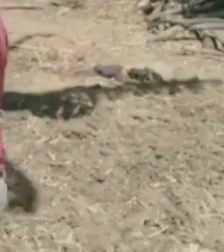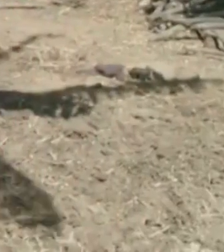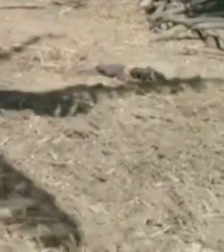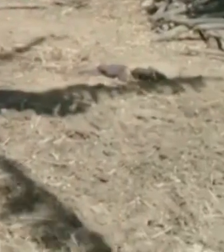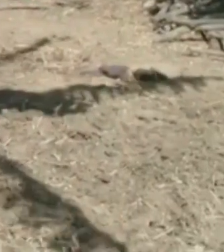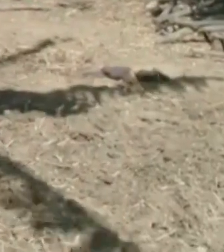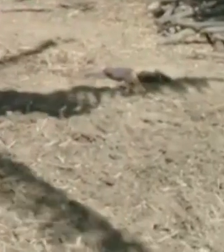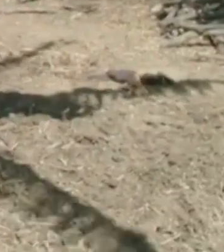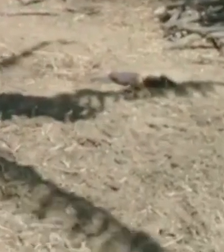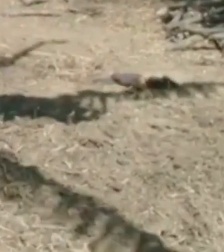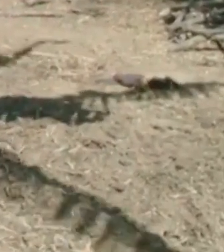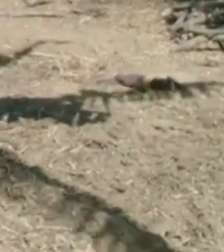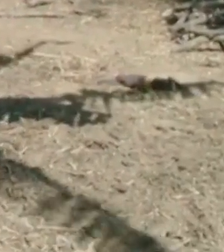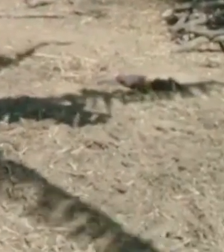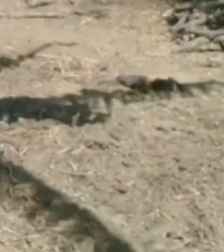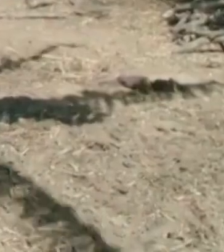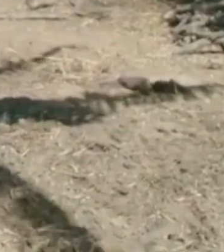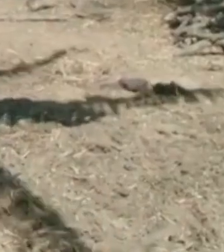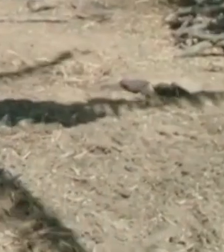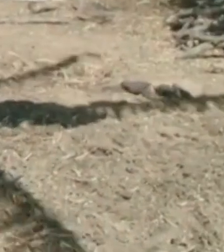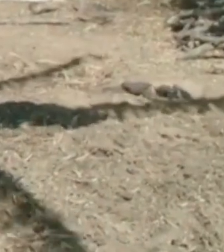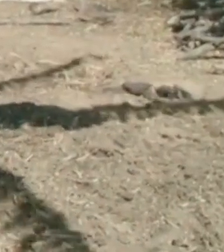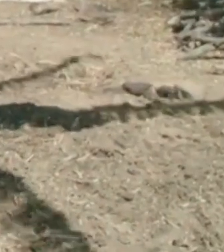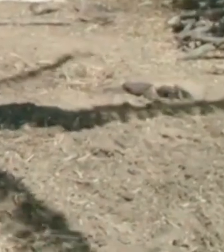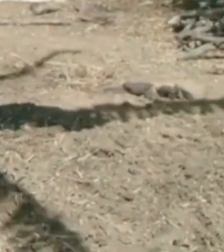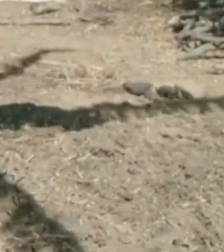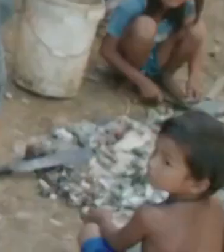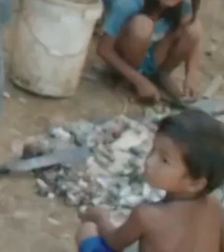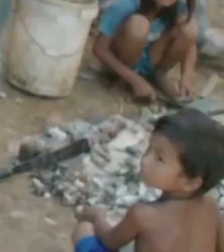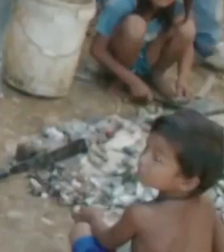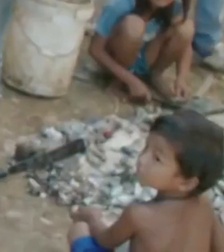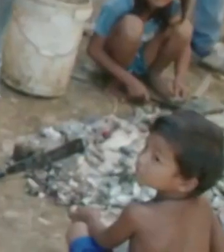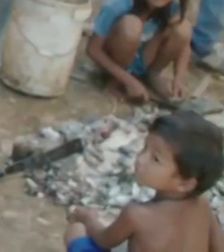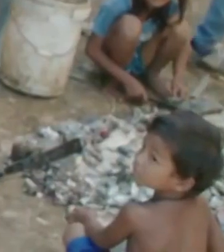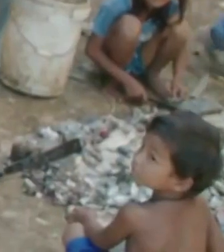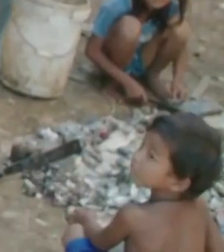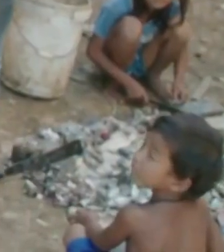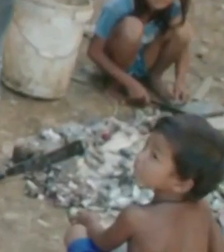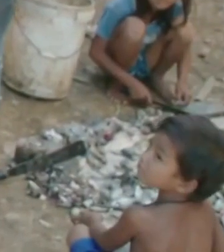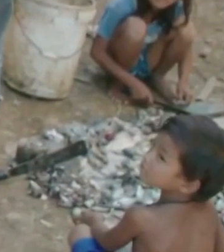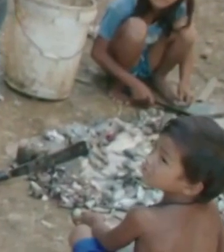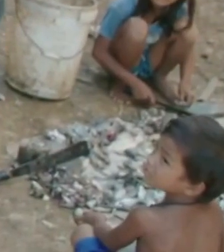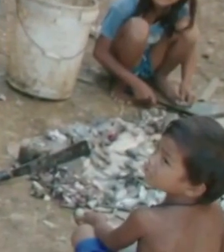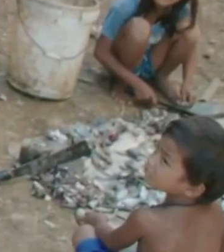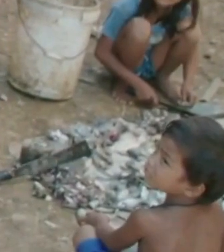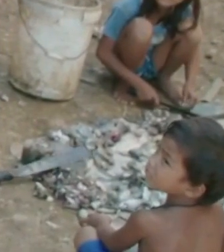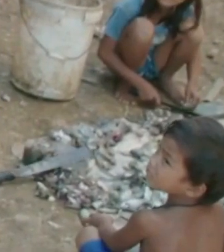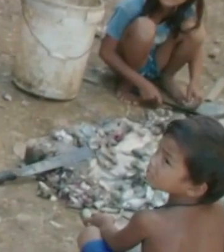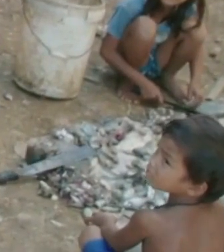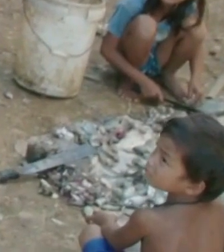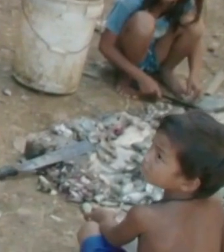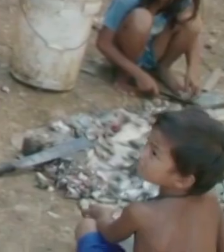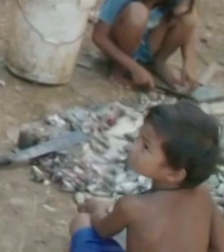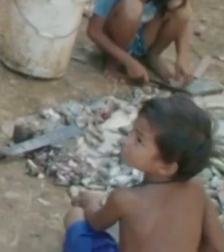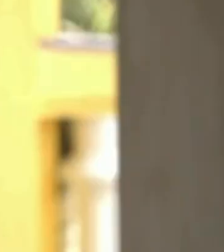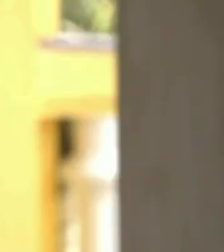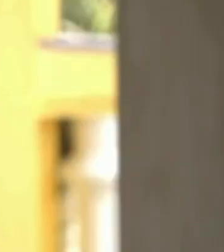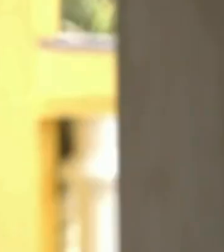anti-tank landmines and big explosion and maybe 10 people killed and 6 injured